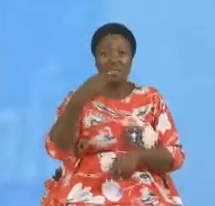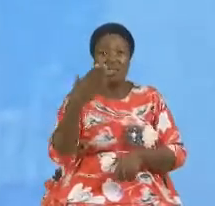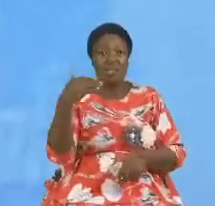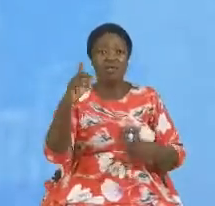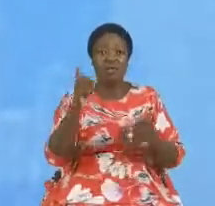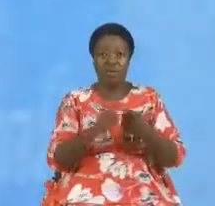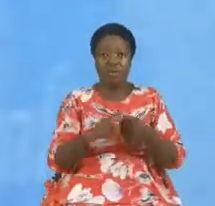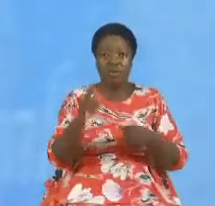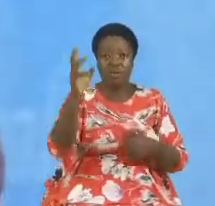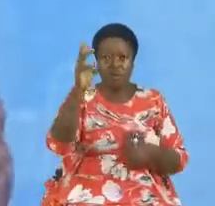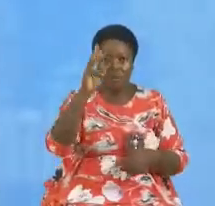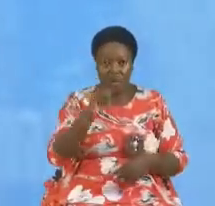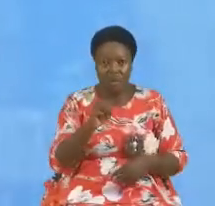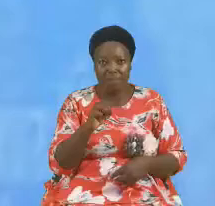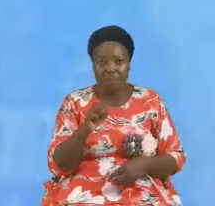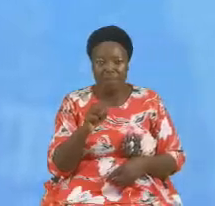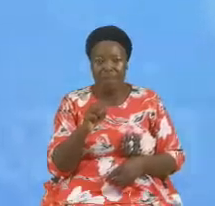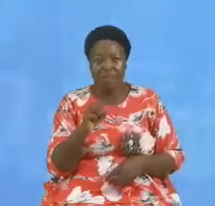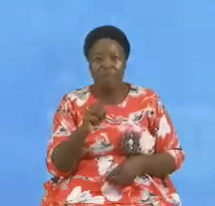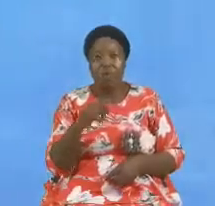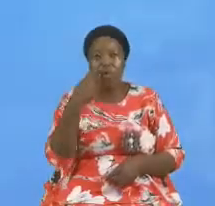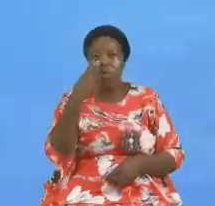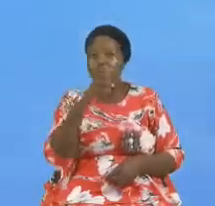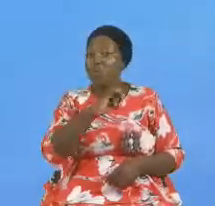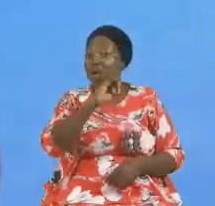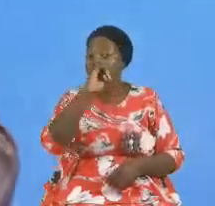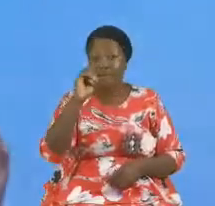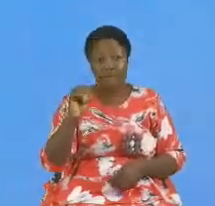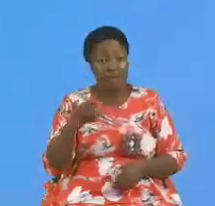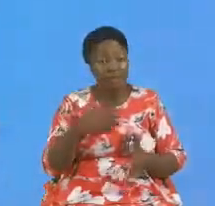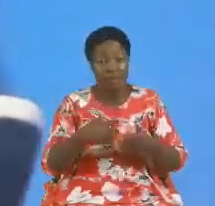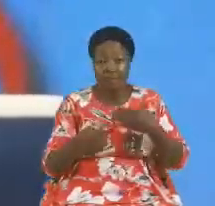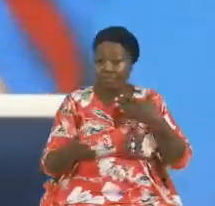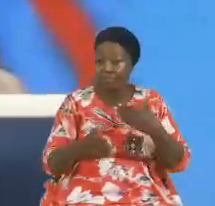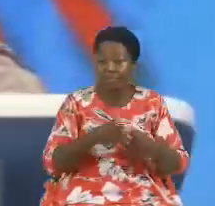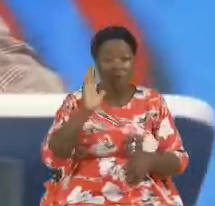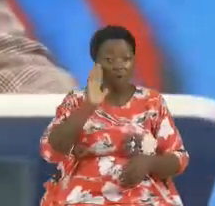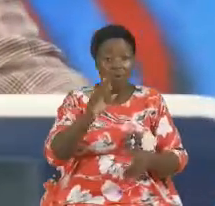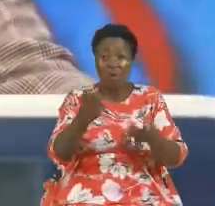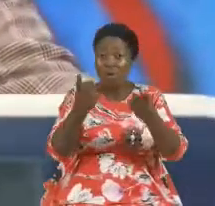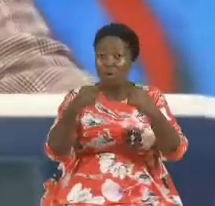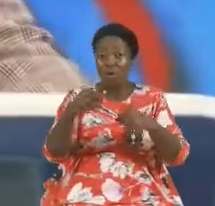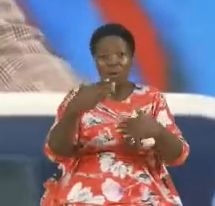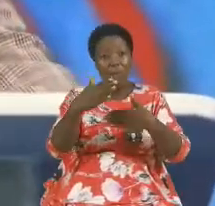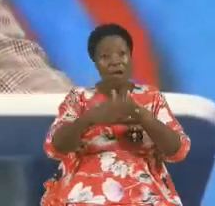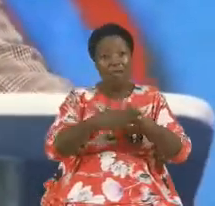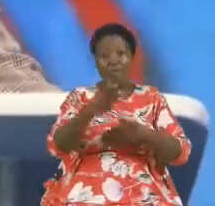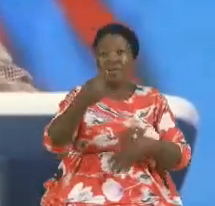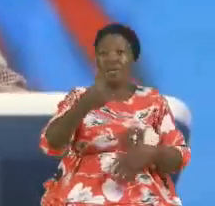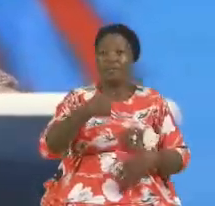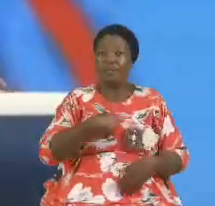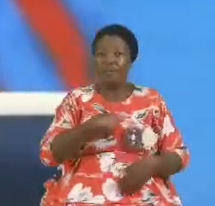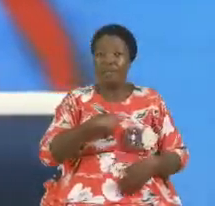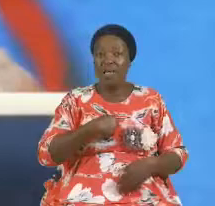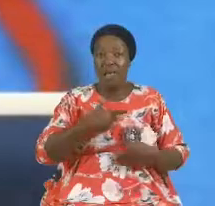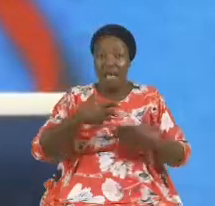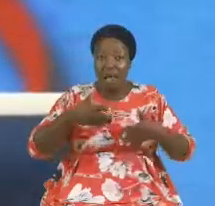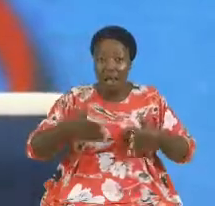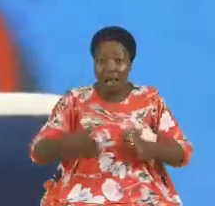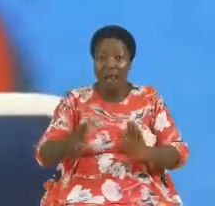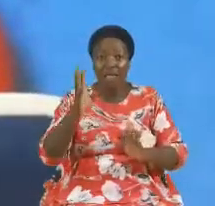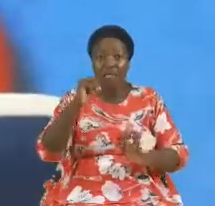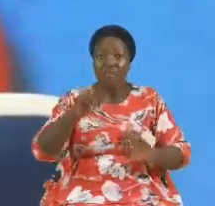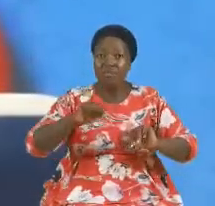his disciples also, he said unto them, whosoever